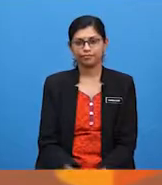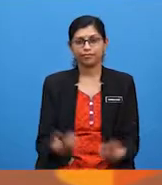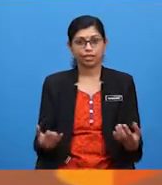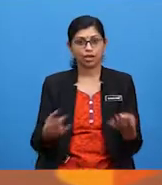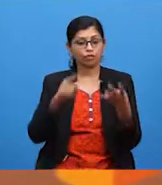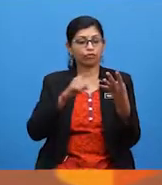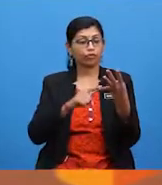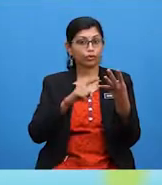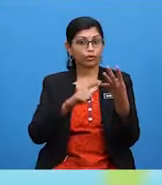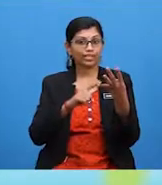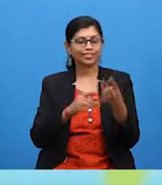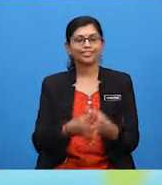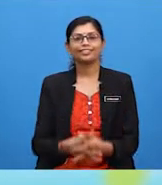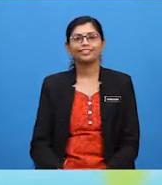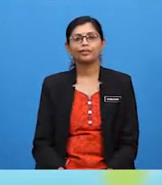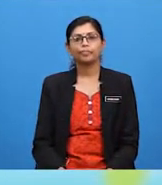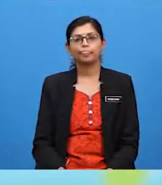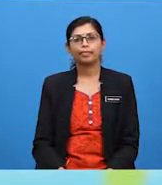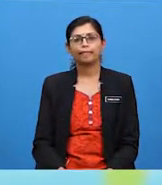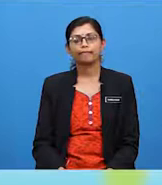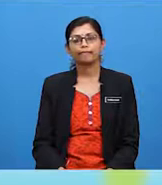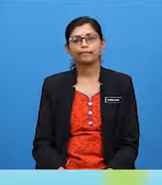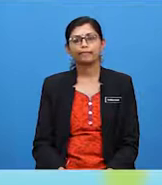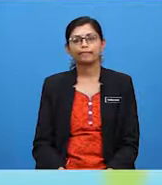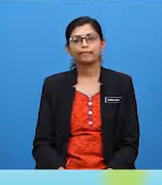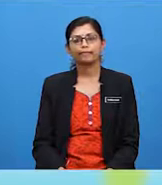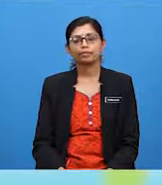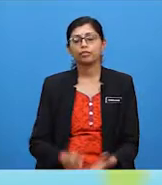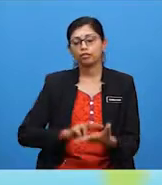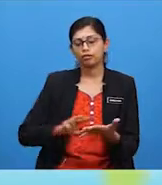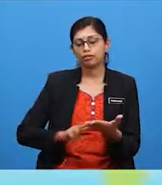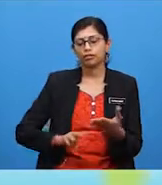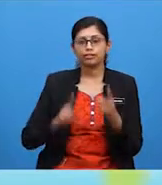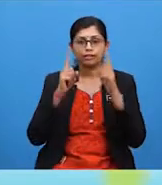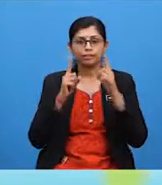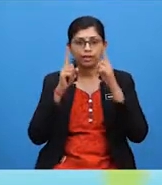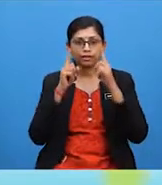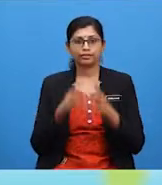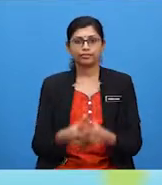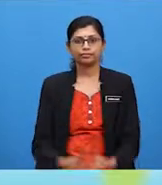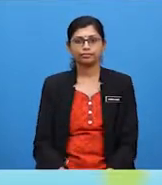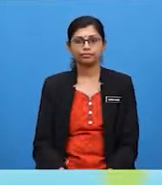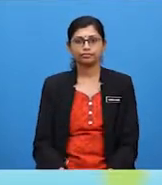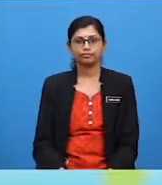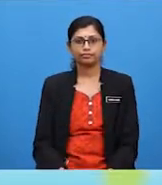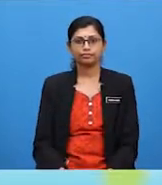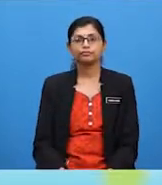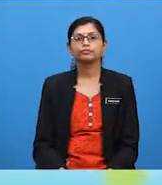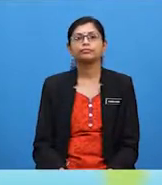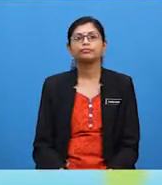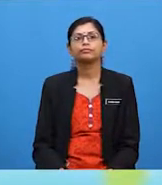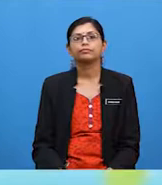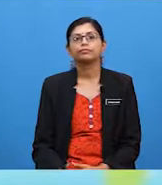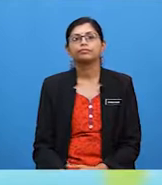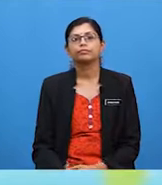Situation 4. Your classmate is talking about a Korean drama you both watched